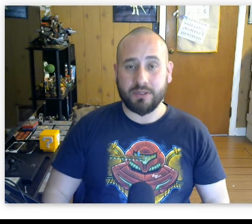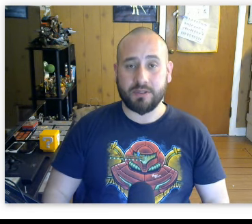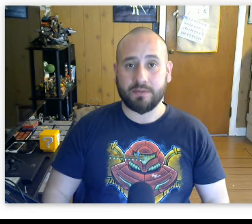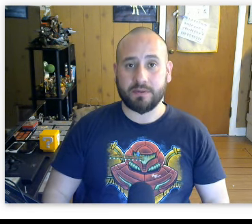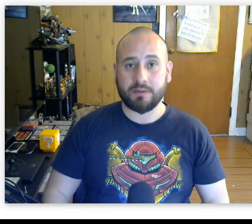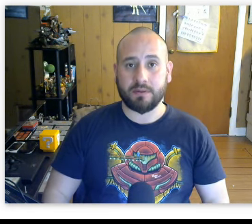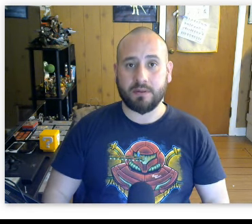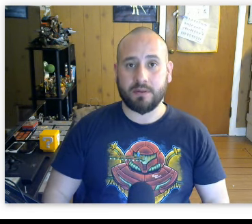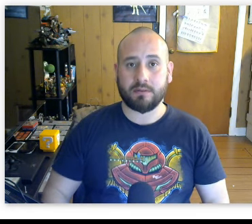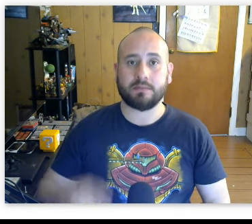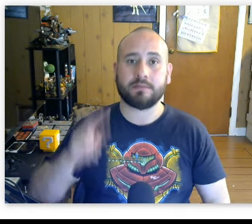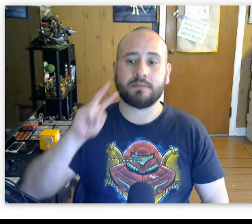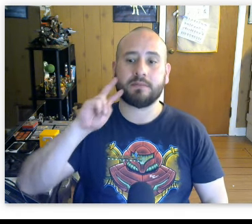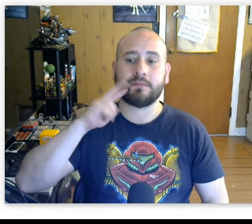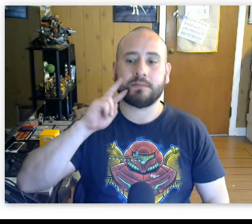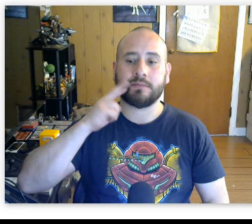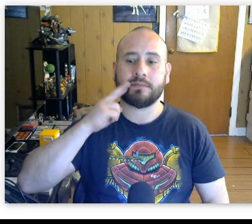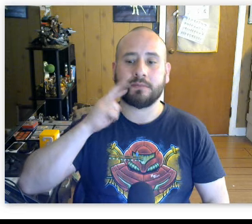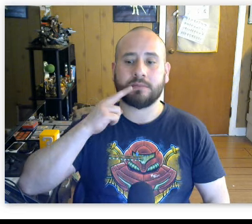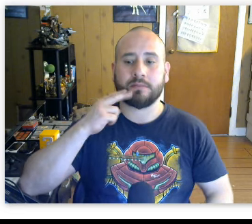Vegetable soup.